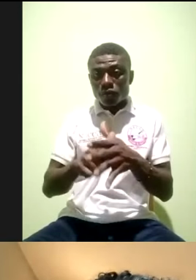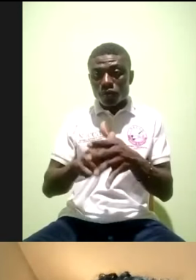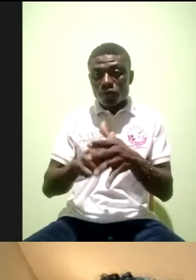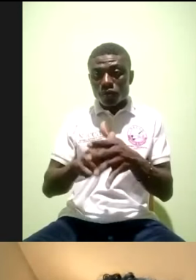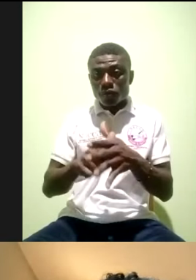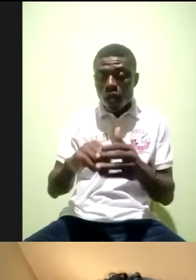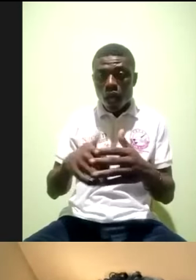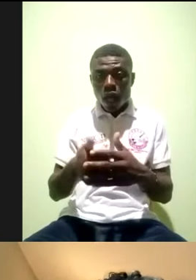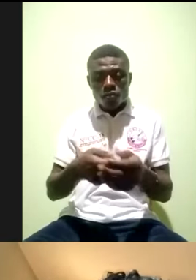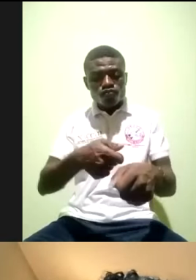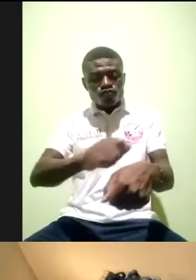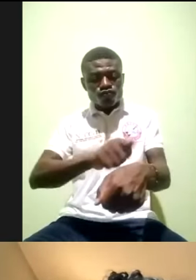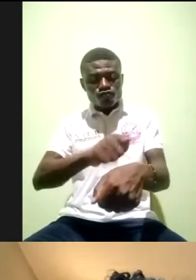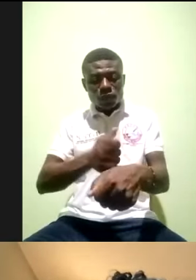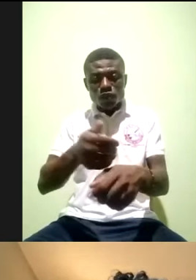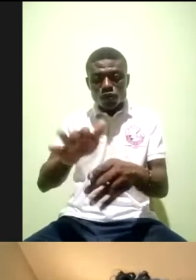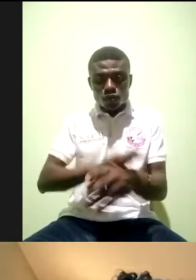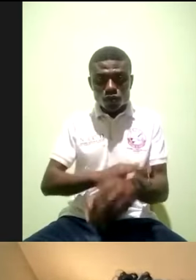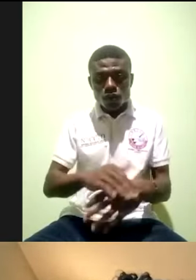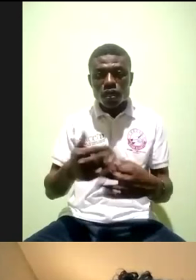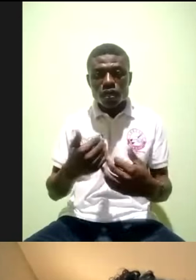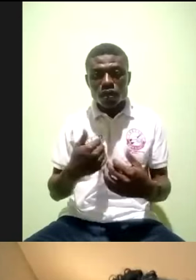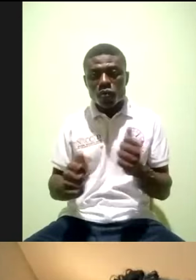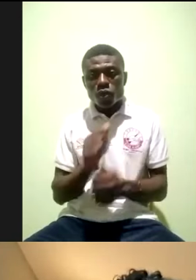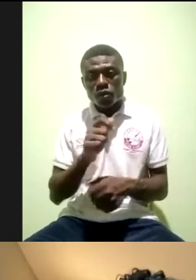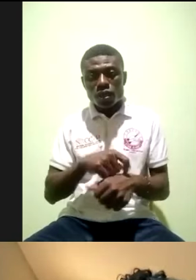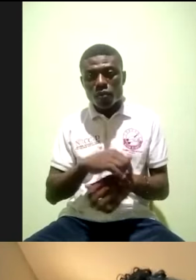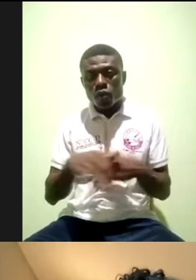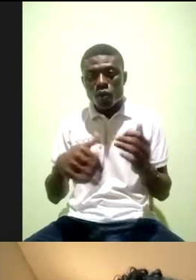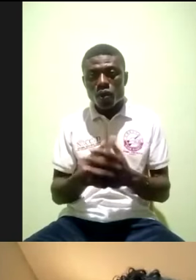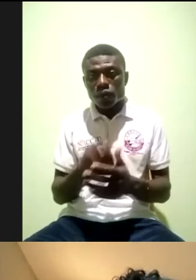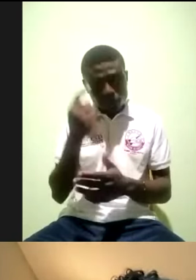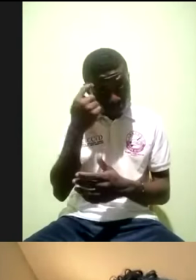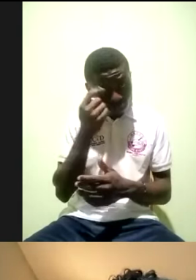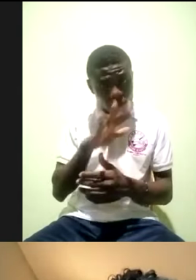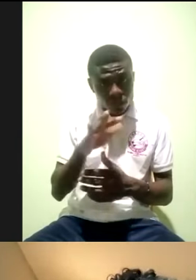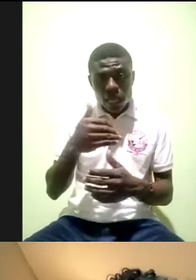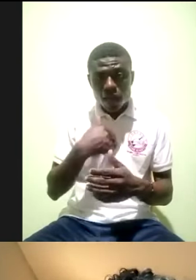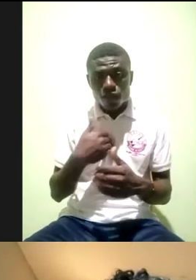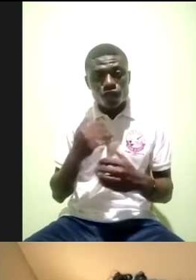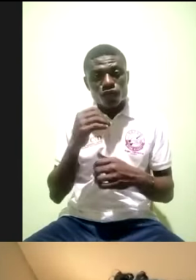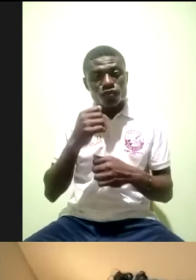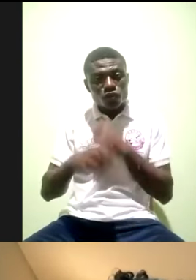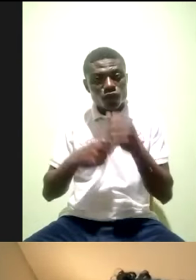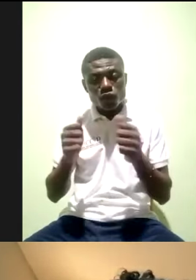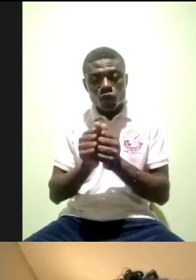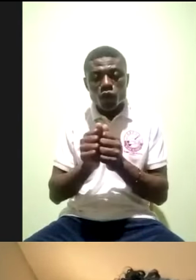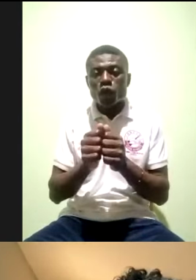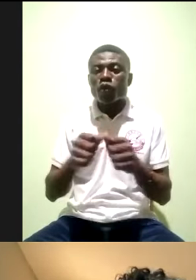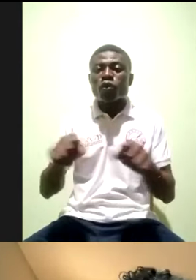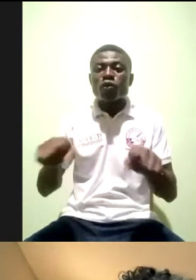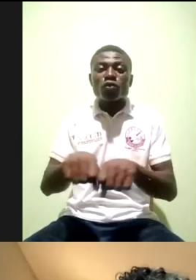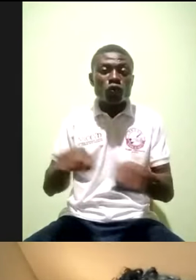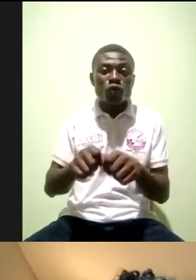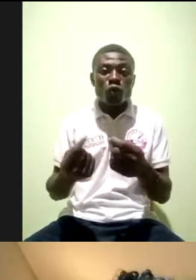then so most of the time the parents will think, okay, if the child is struggling with tying the shoelaces, they may get the